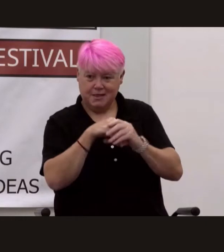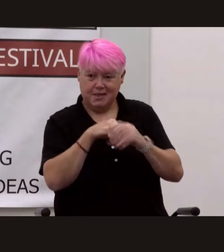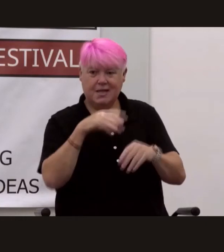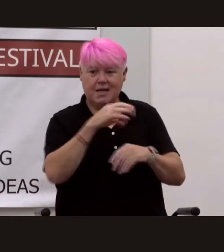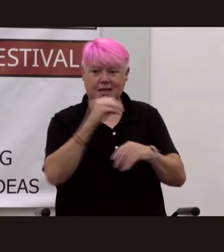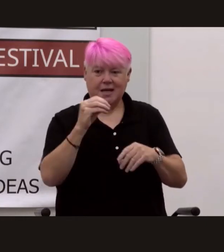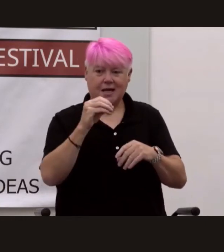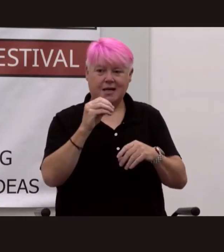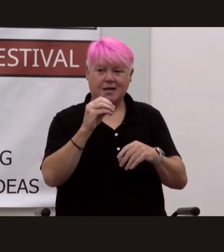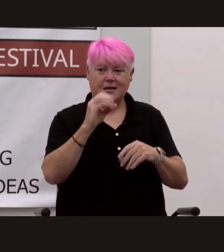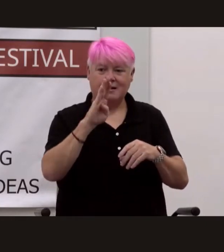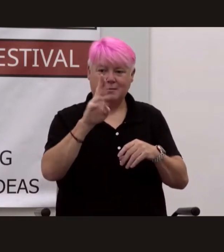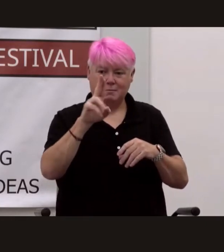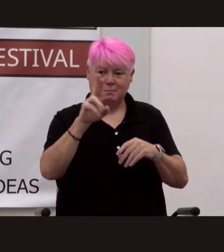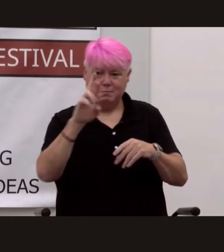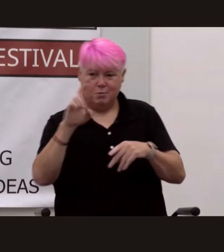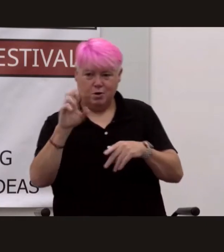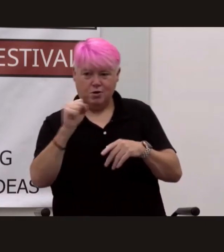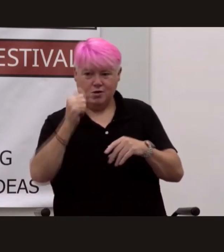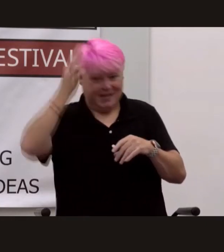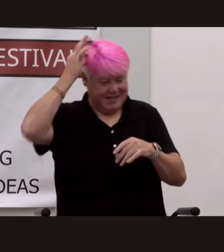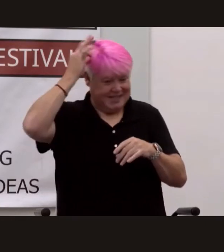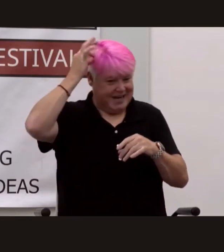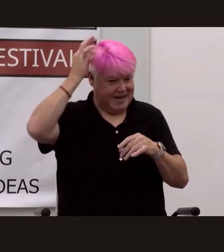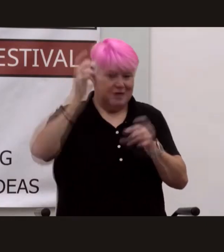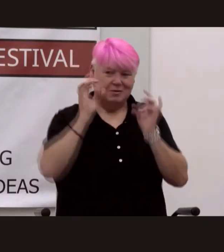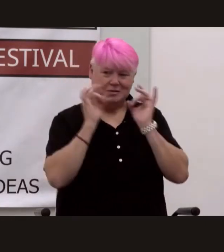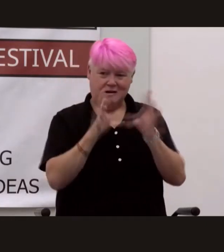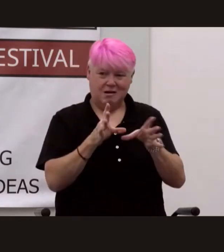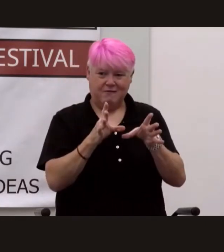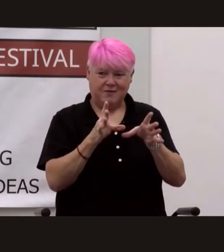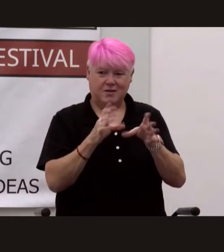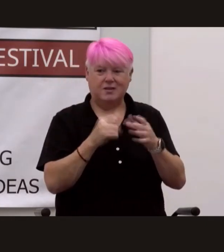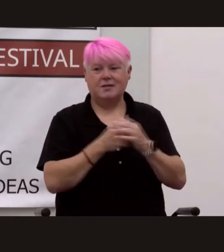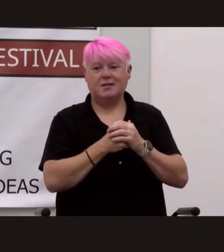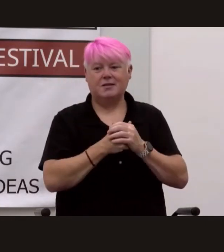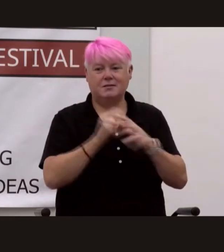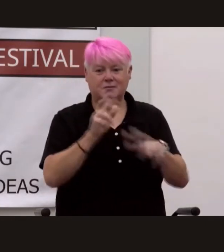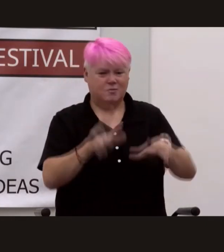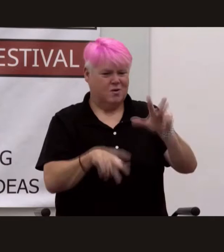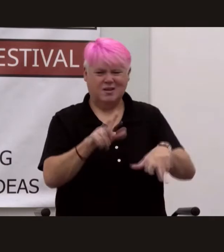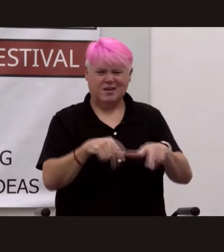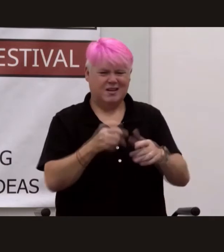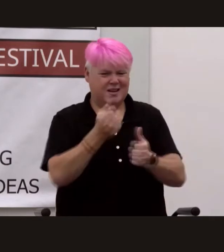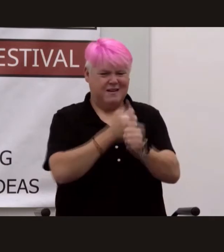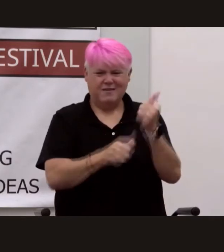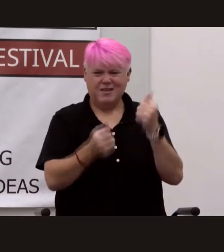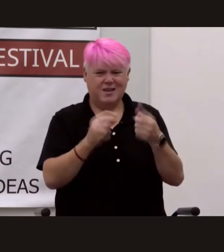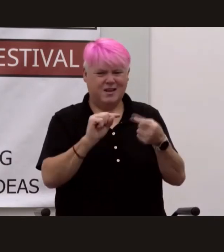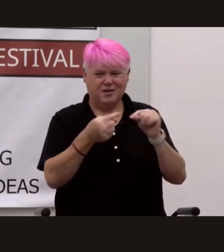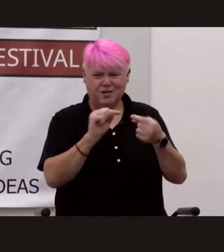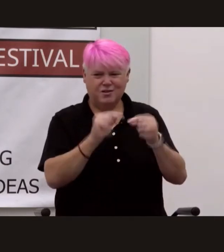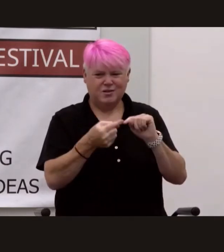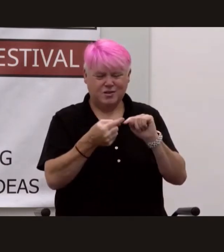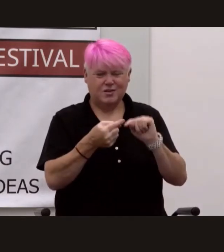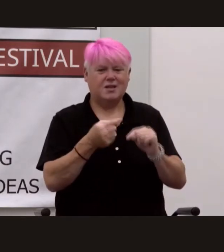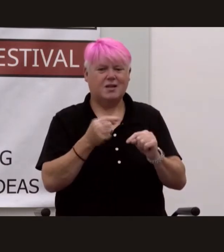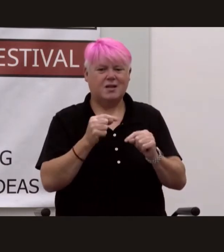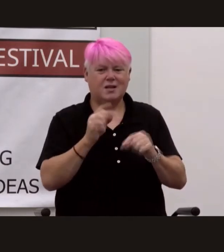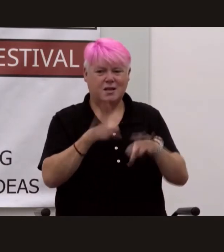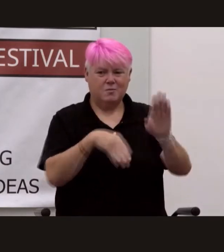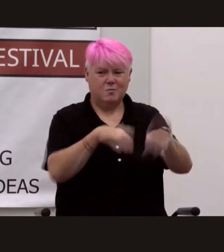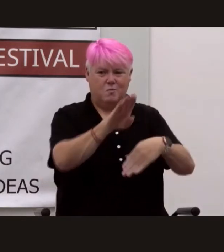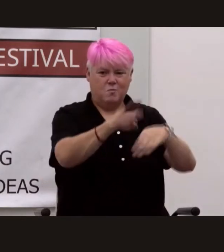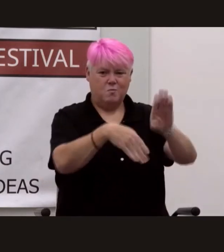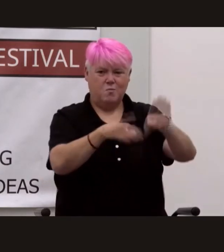his hair was worse. His gait was uneven. Everything hurt. He floated into a booth,